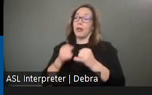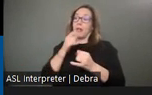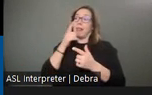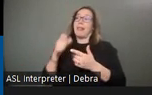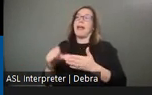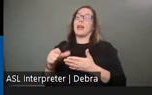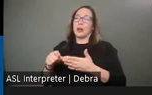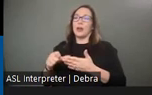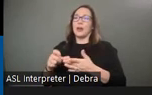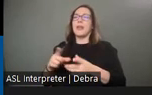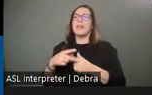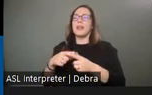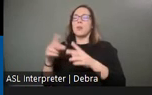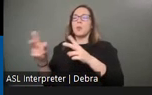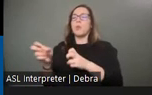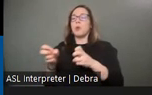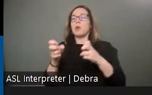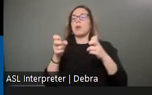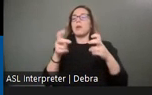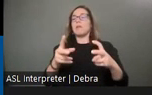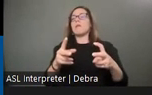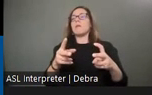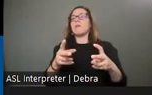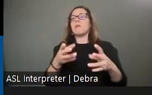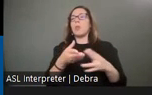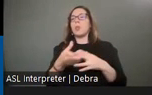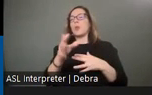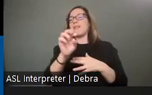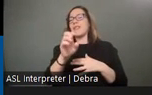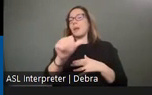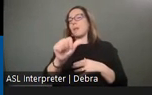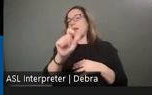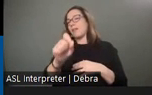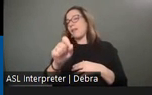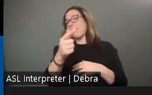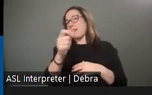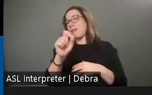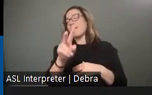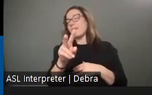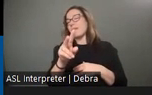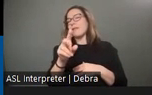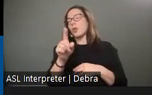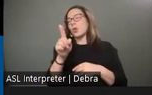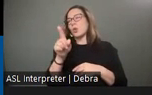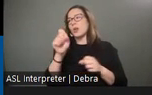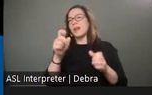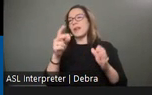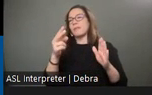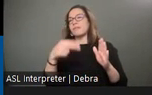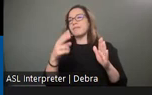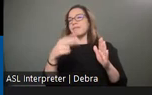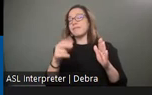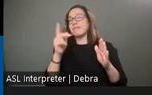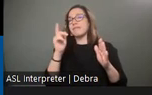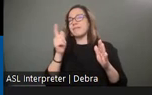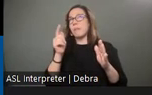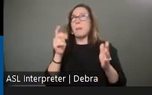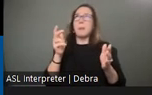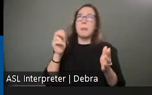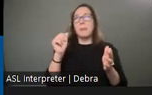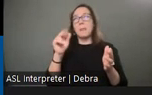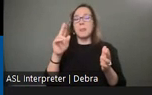go into a repository that's available through FEMA.gov. So some point in August, I